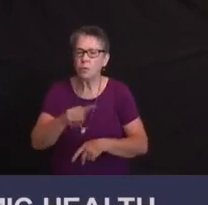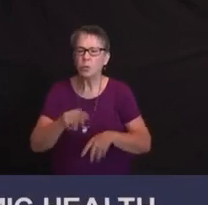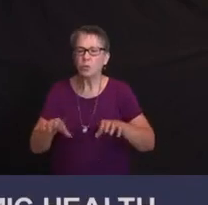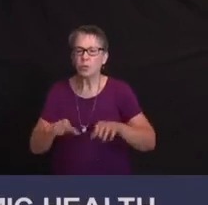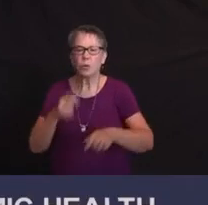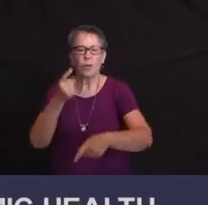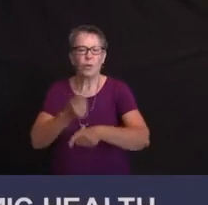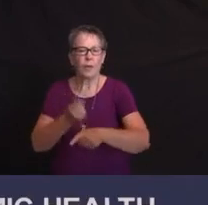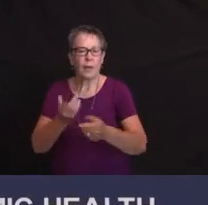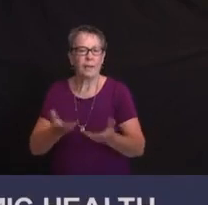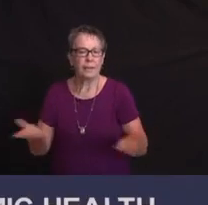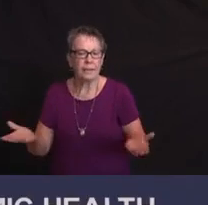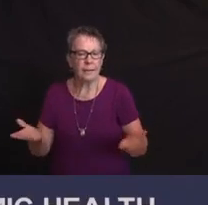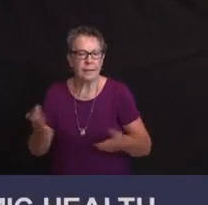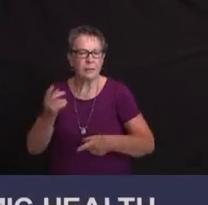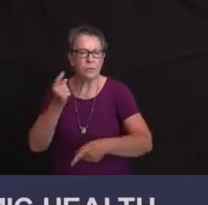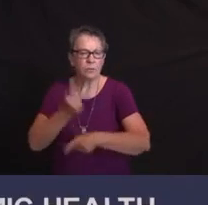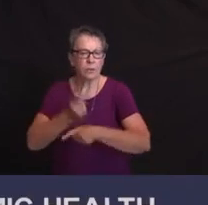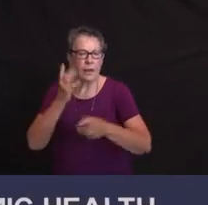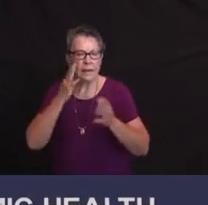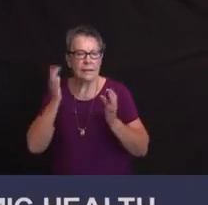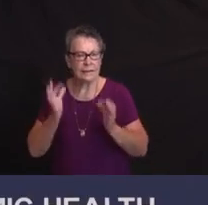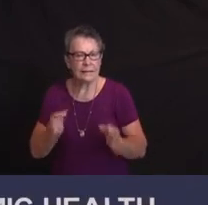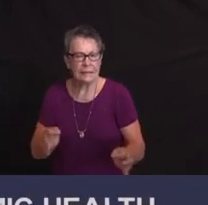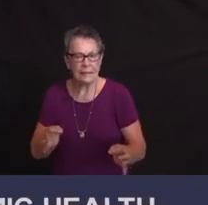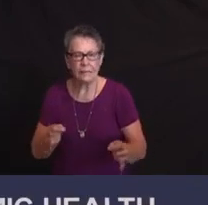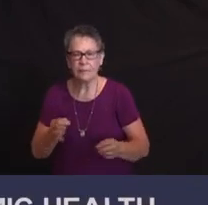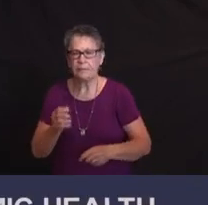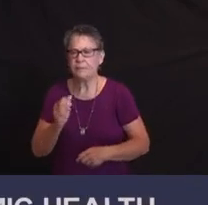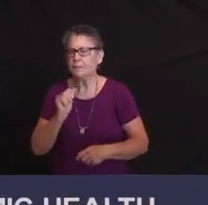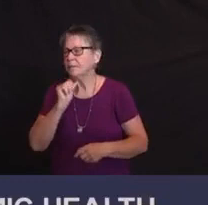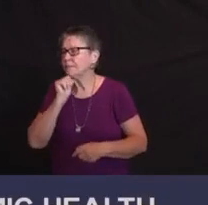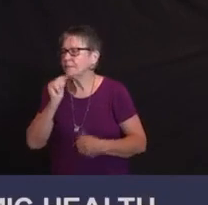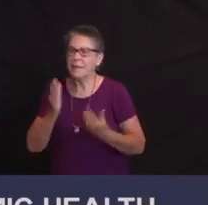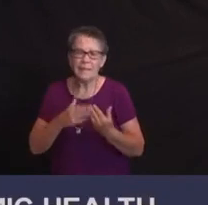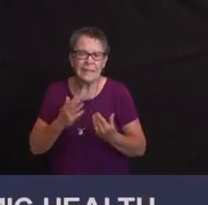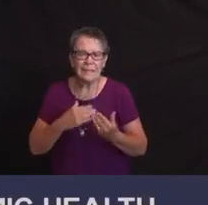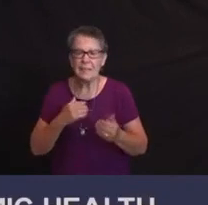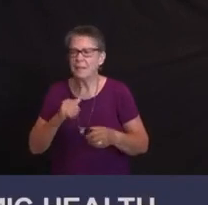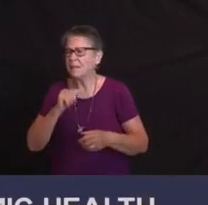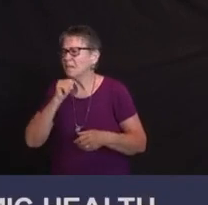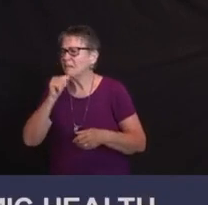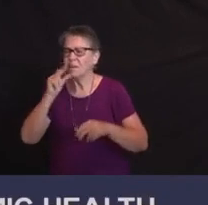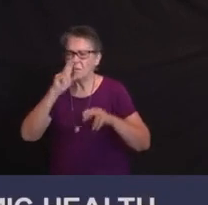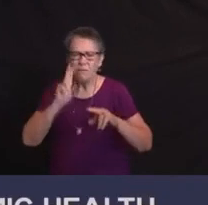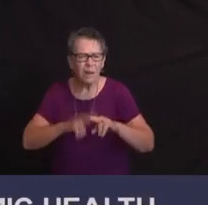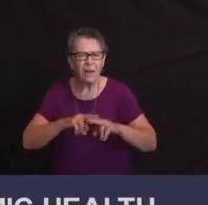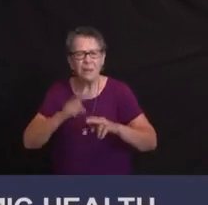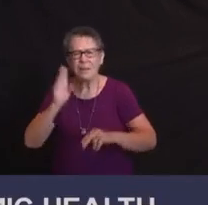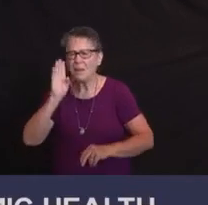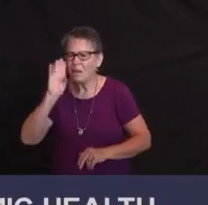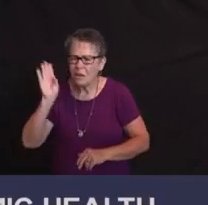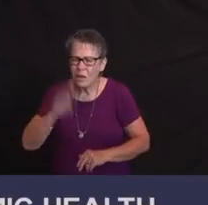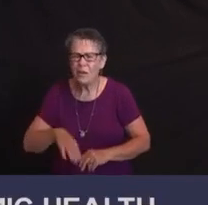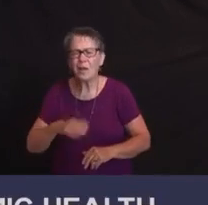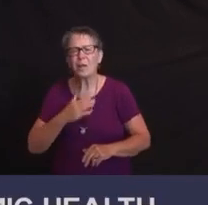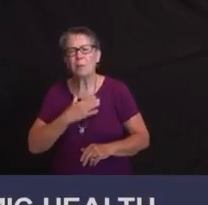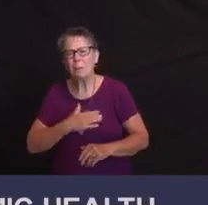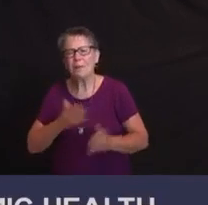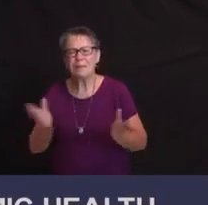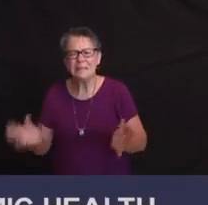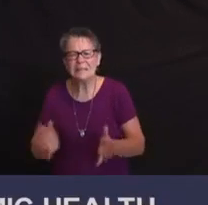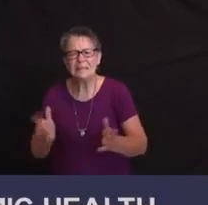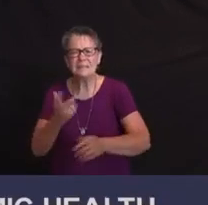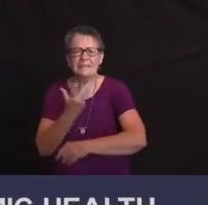really not fun. And I just ask, please continue to do that. Get vaccinated. If you're in